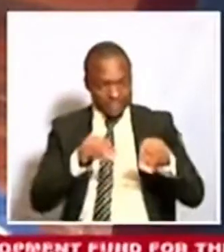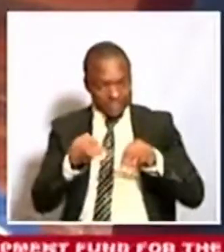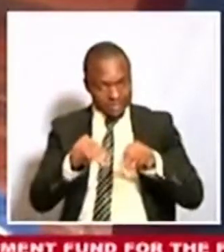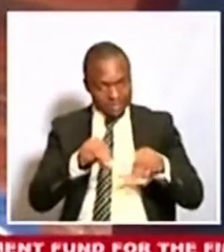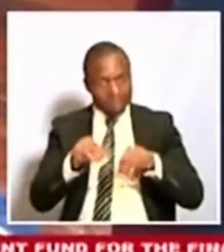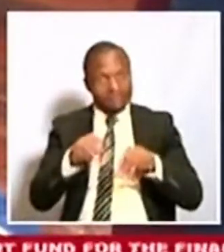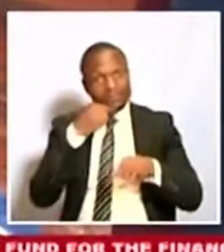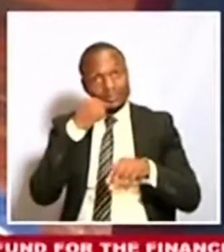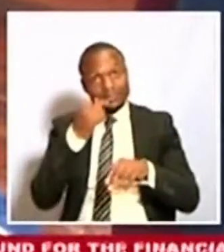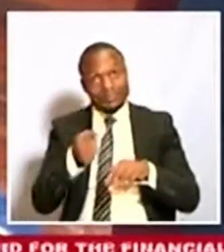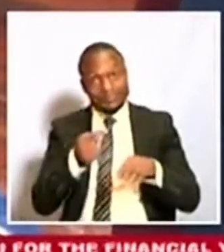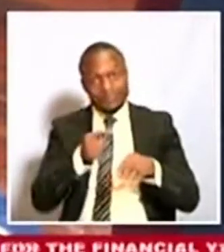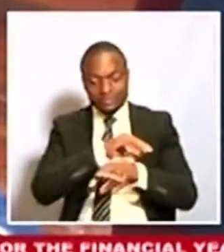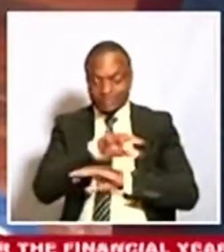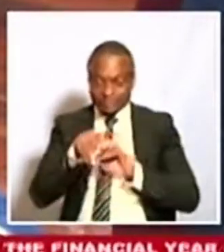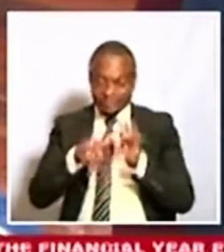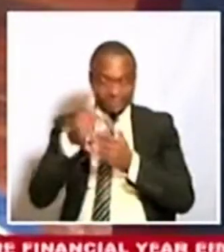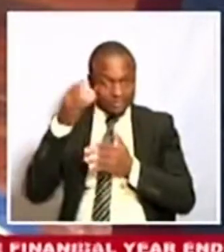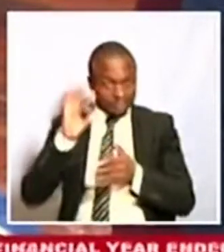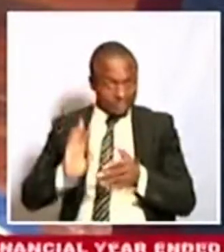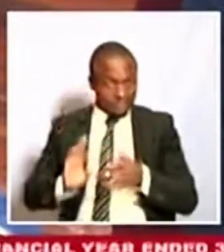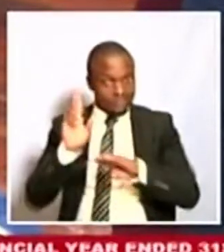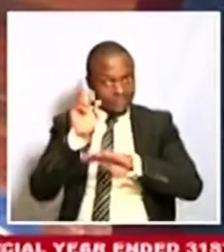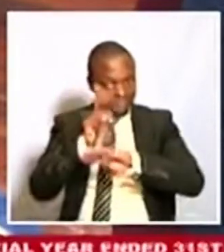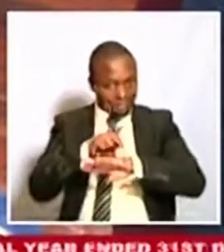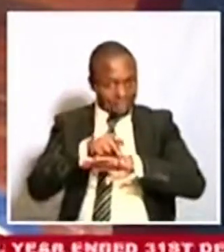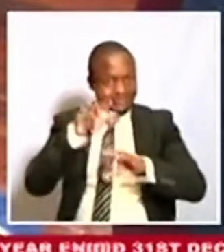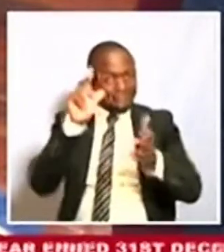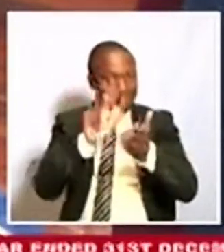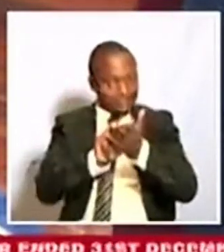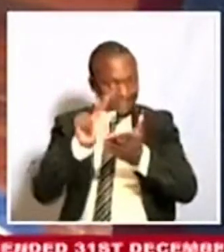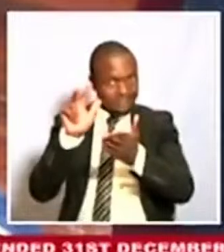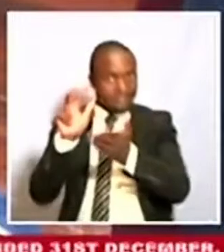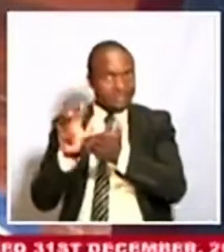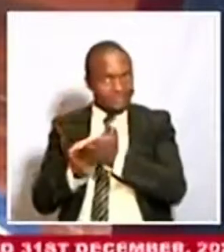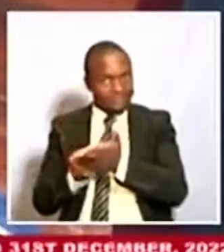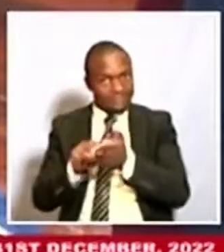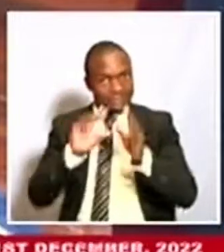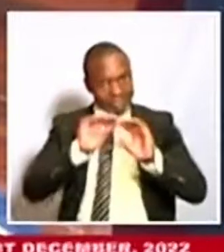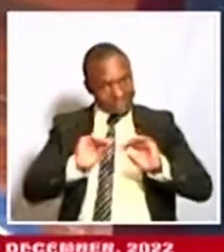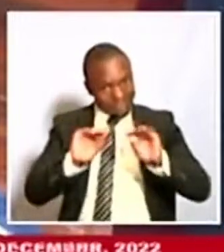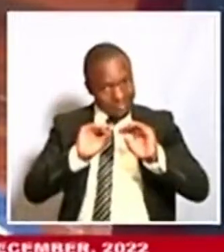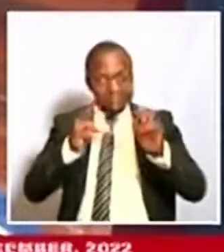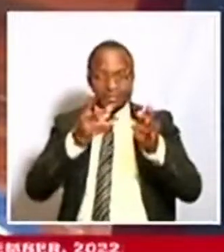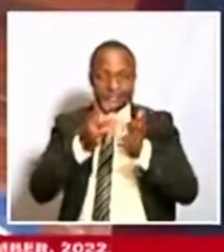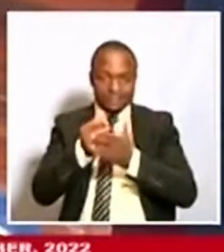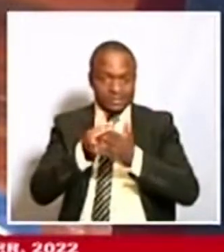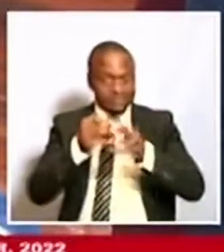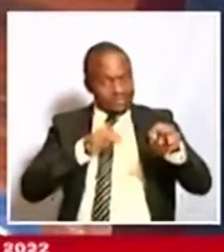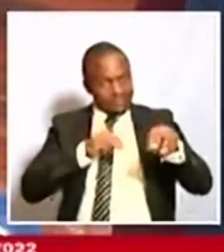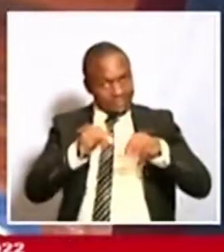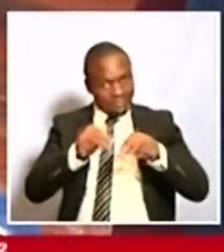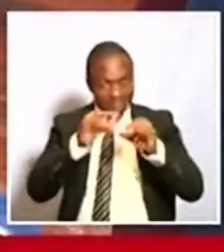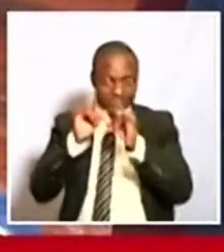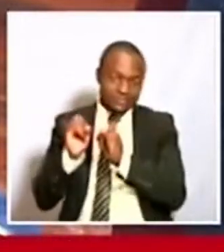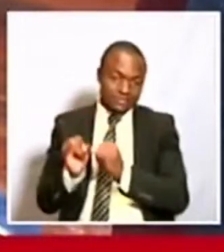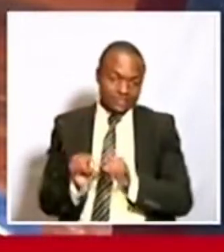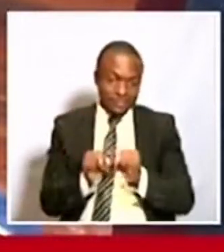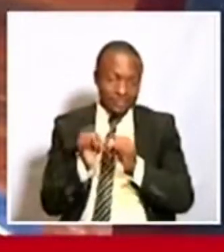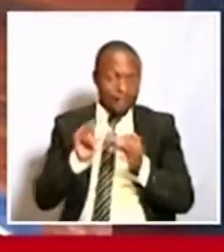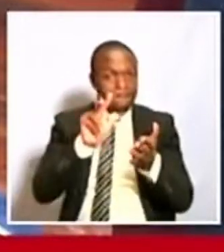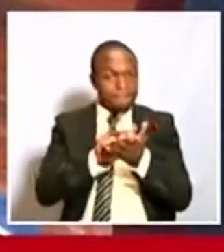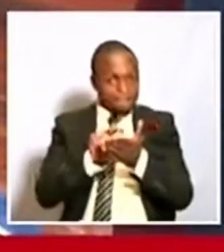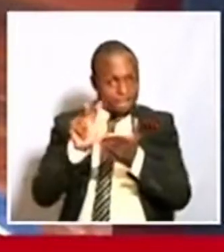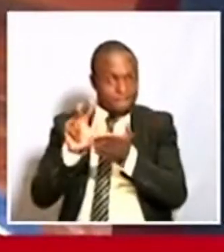wishes to state that all beneficiaries whose projects have been approved are being oriented on financial management and implementation of